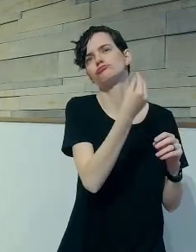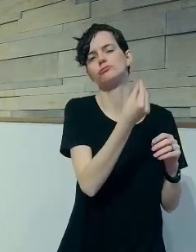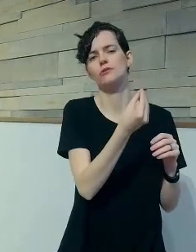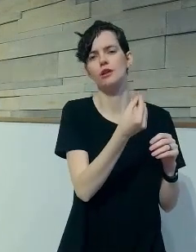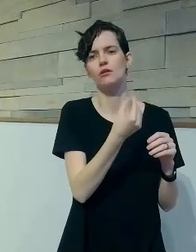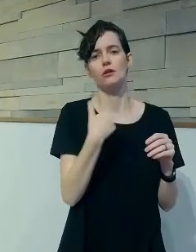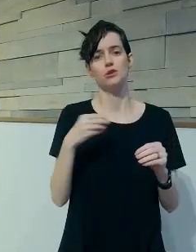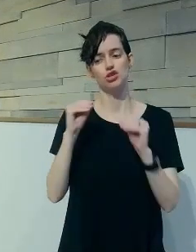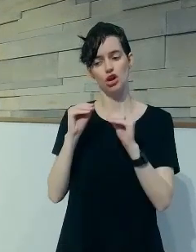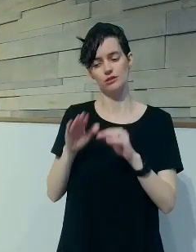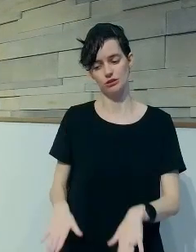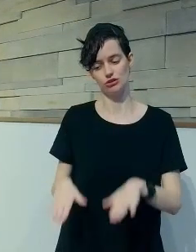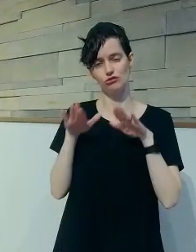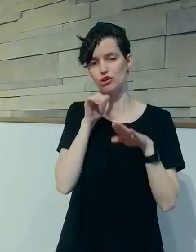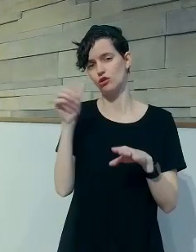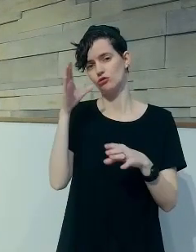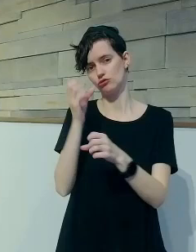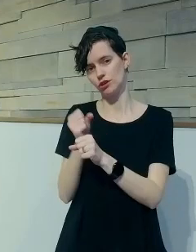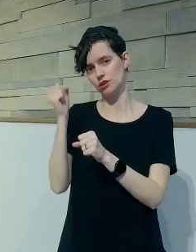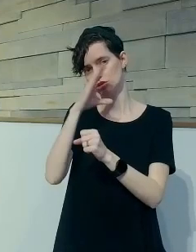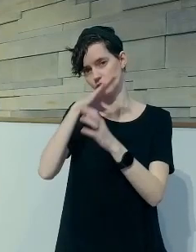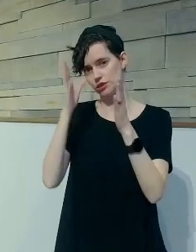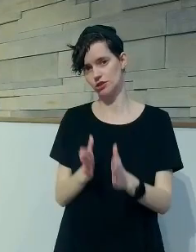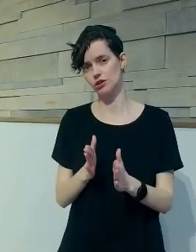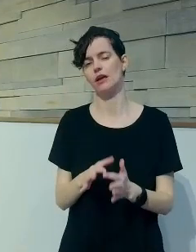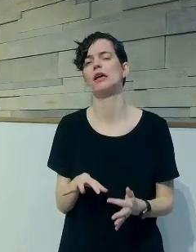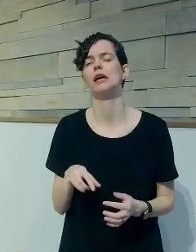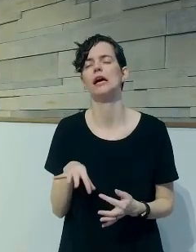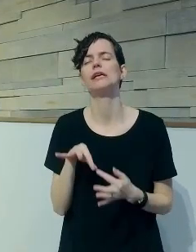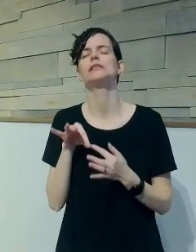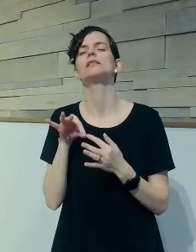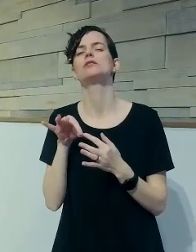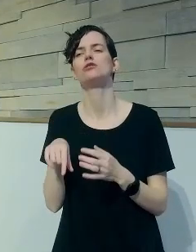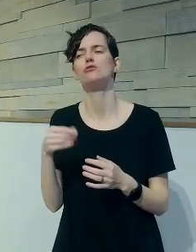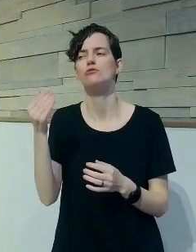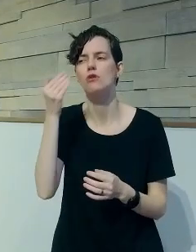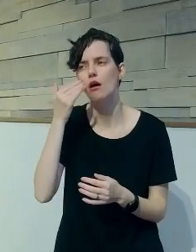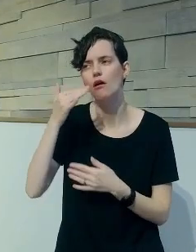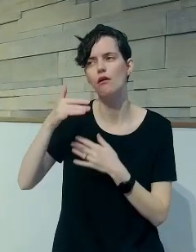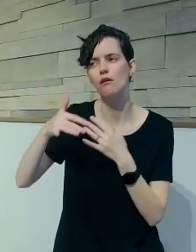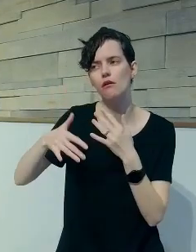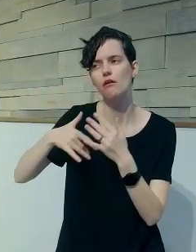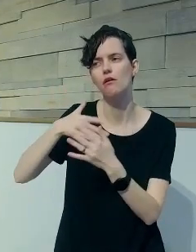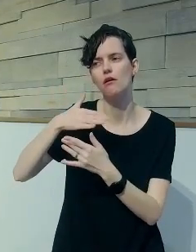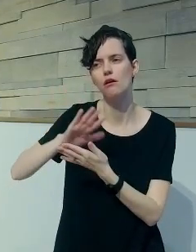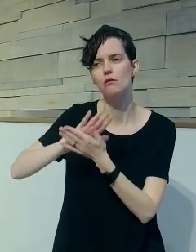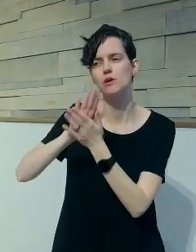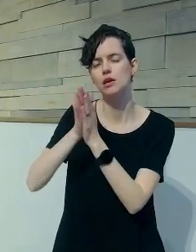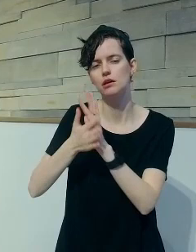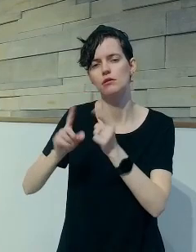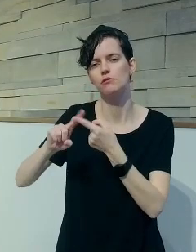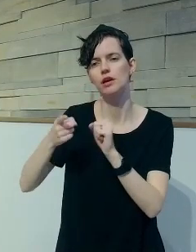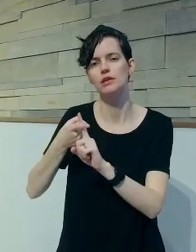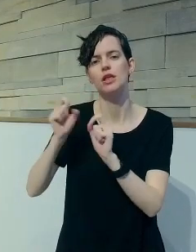since children not to trust strangers, right? Until you get to know them and they become good